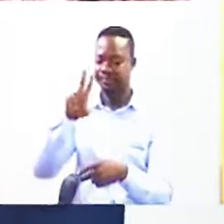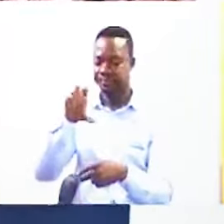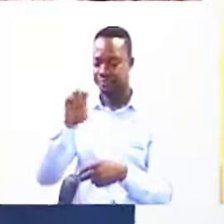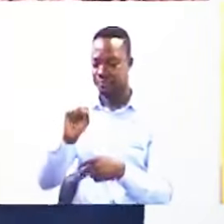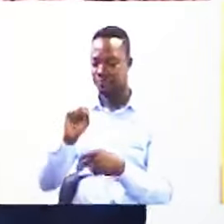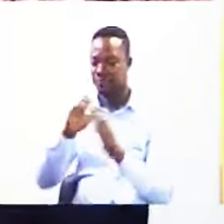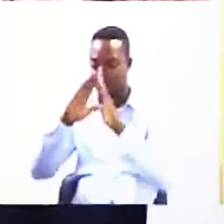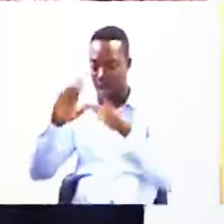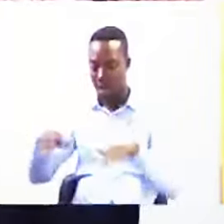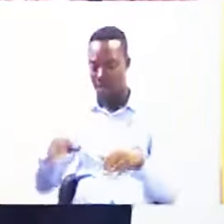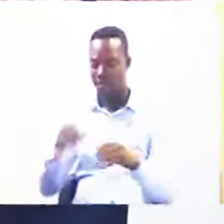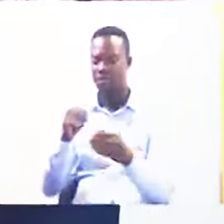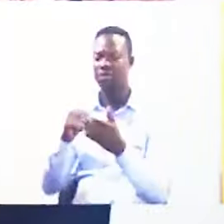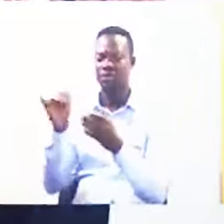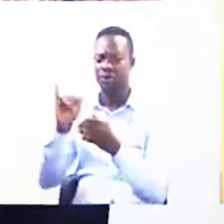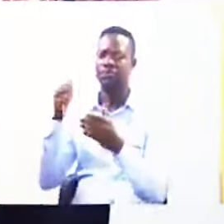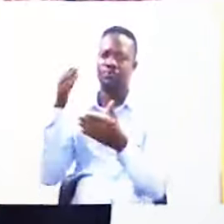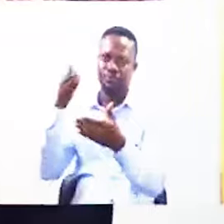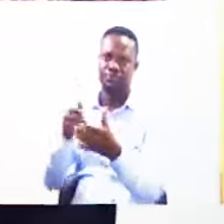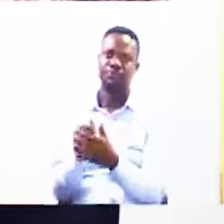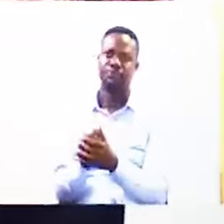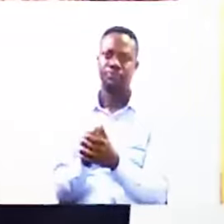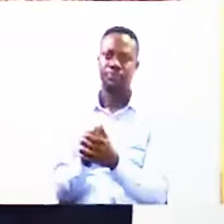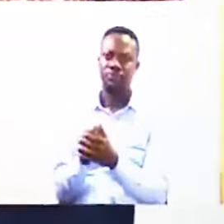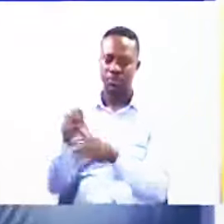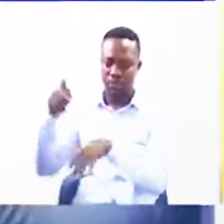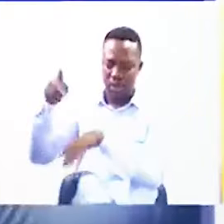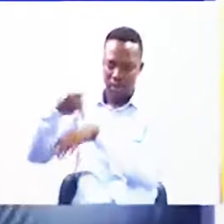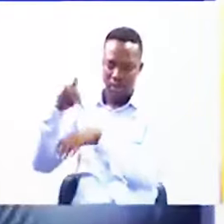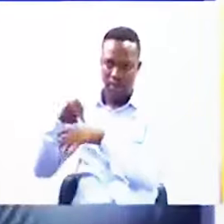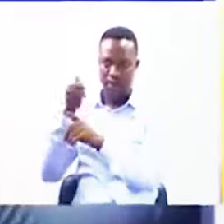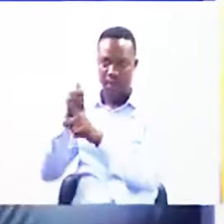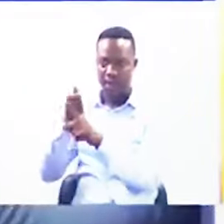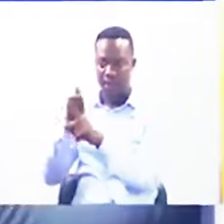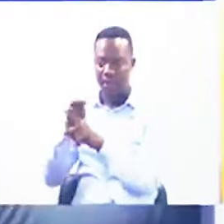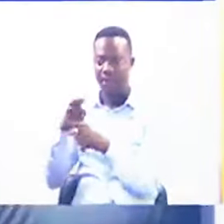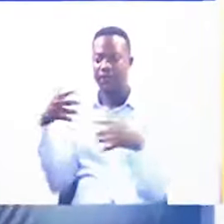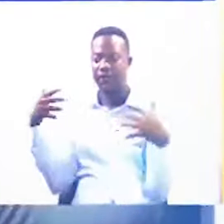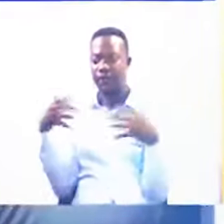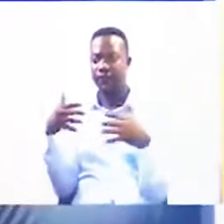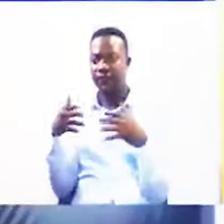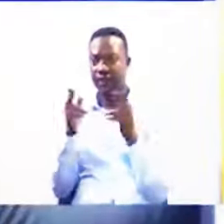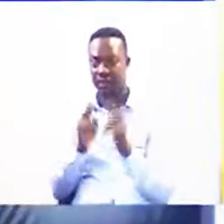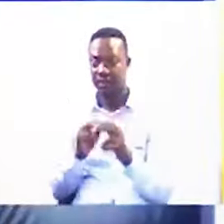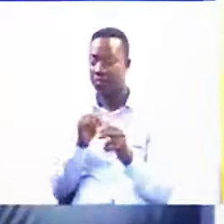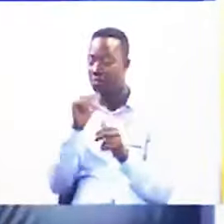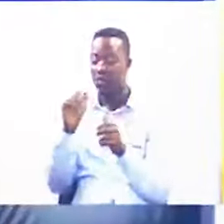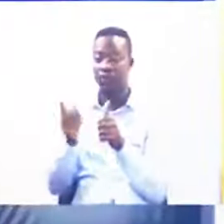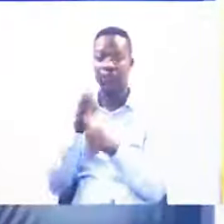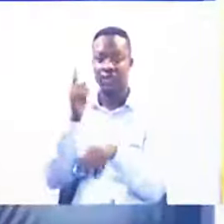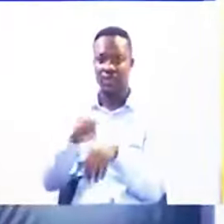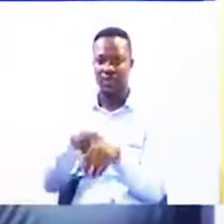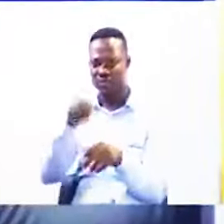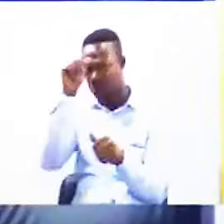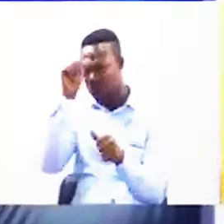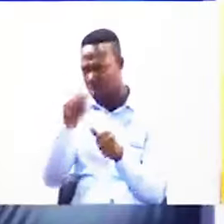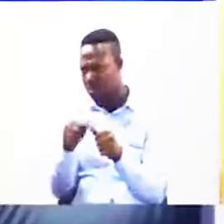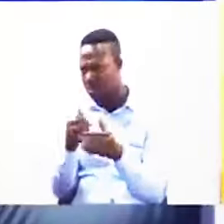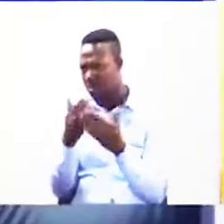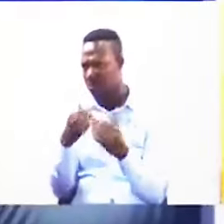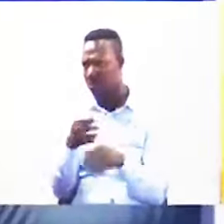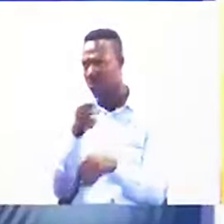And Peter, whose heart or whose spirit feared human beings. This is not the first time. You remember he